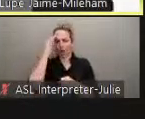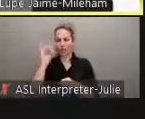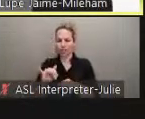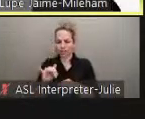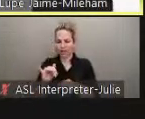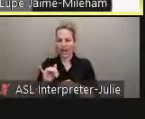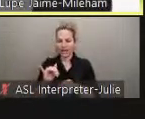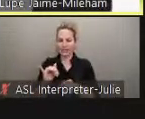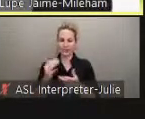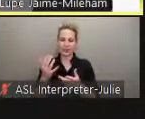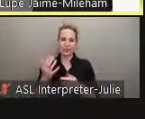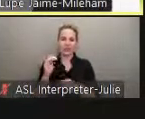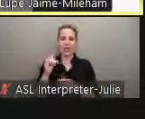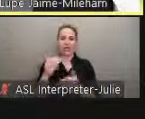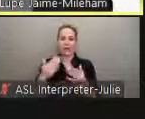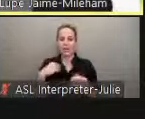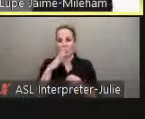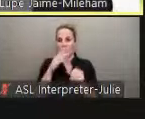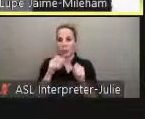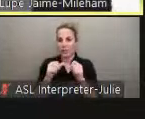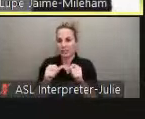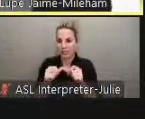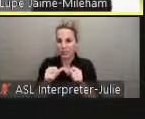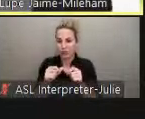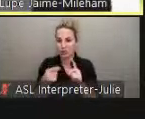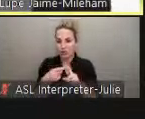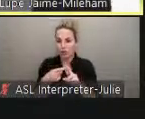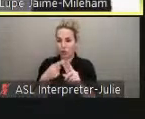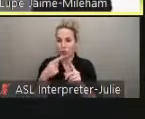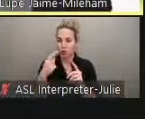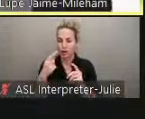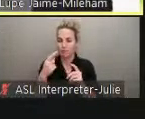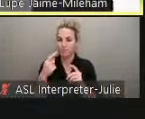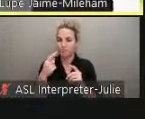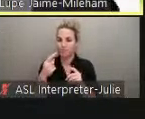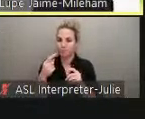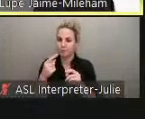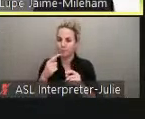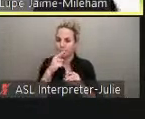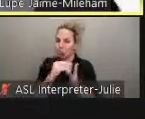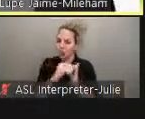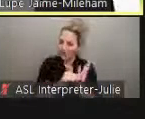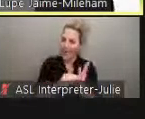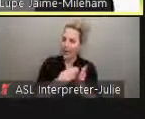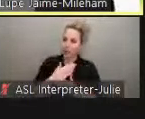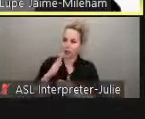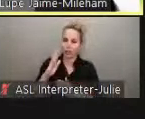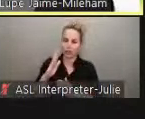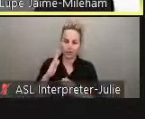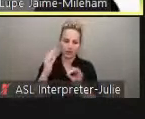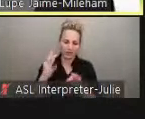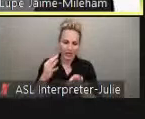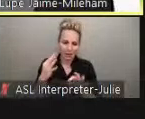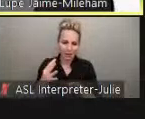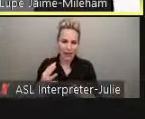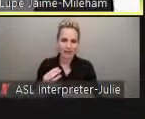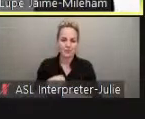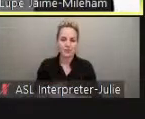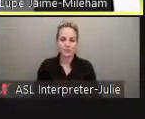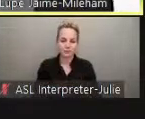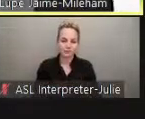raised, Deborah, is something that we will continue to take back. I appreciate the feedback on that, but also did just a short